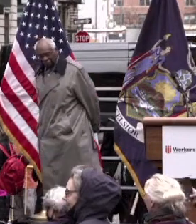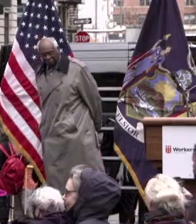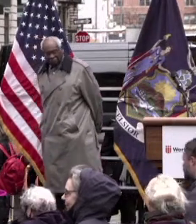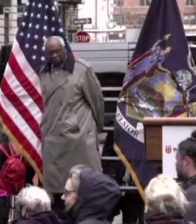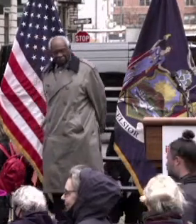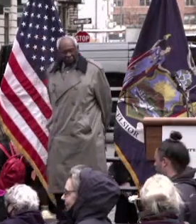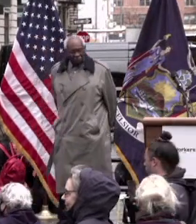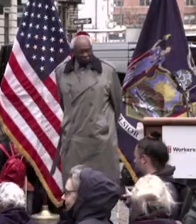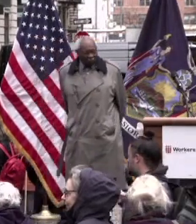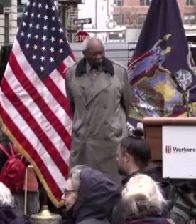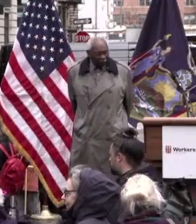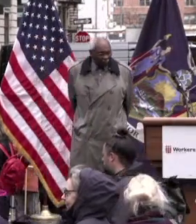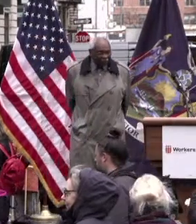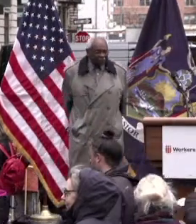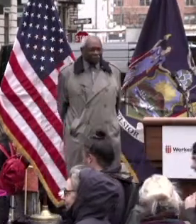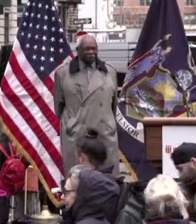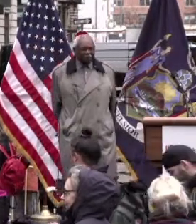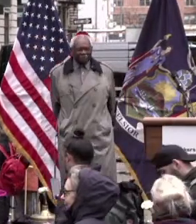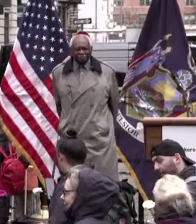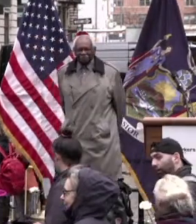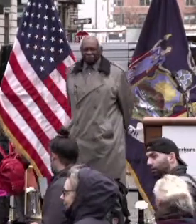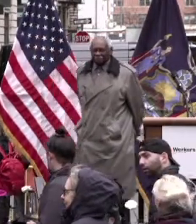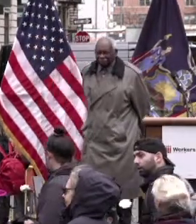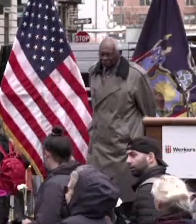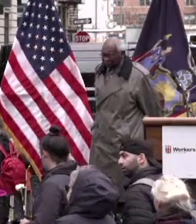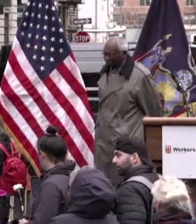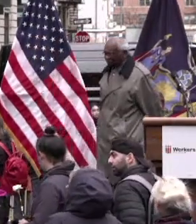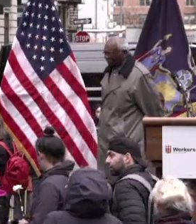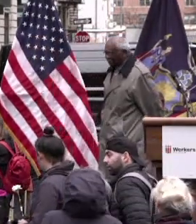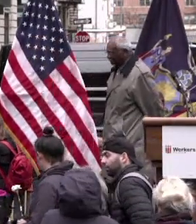Josephine Calese, age